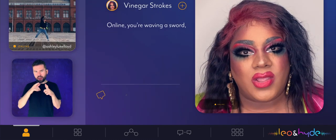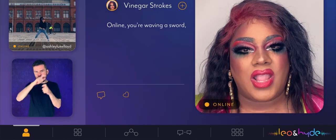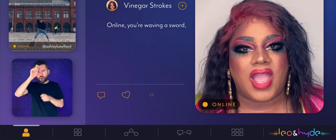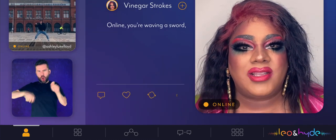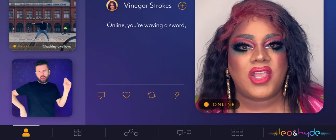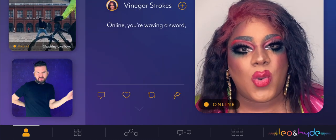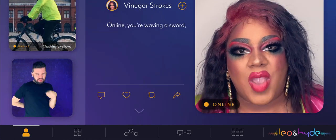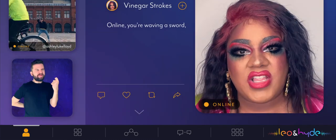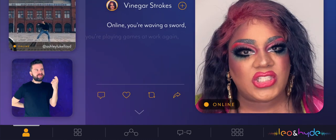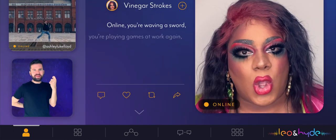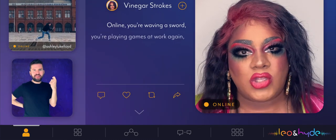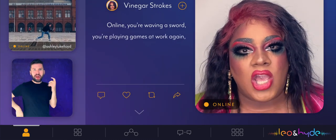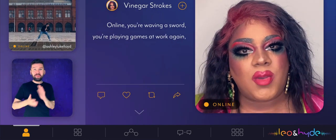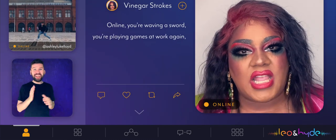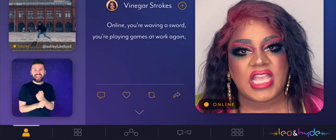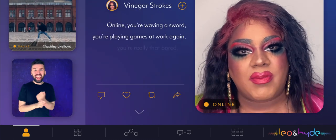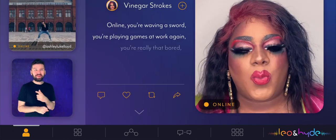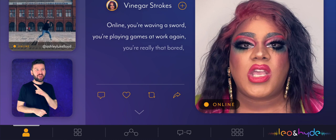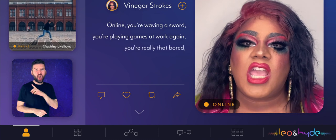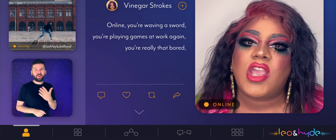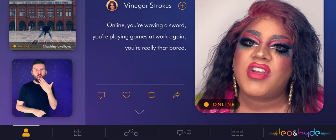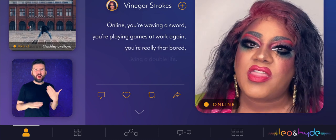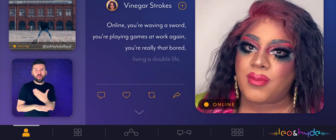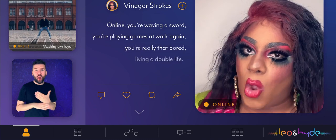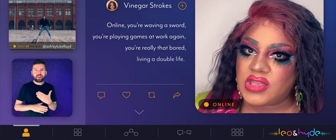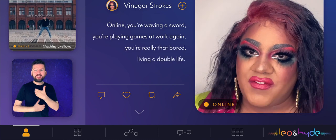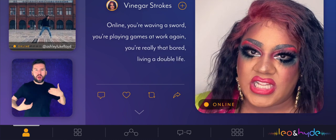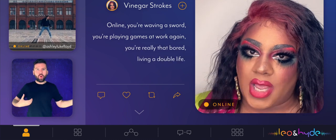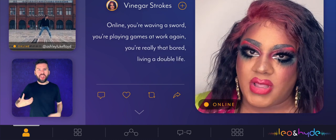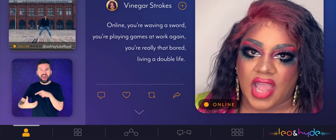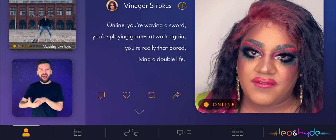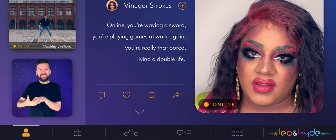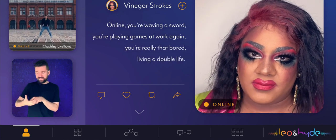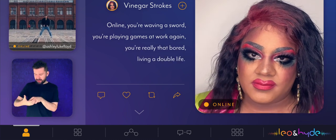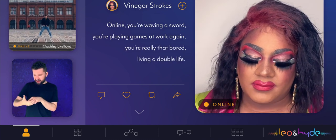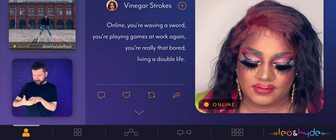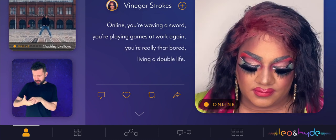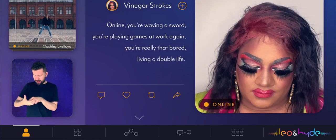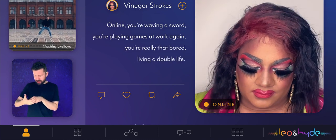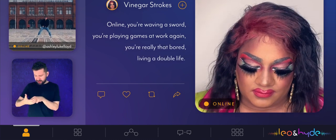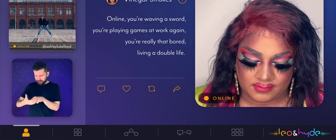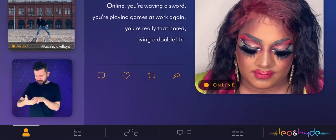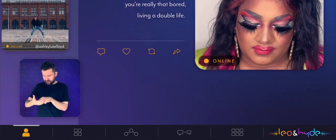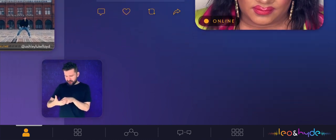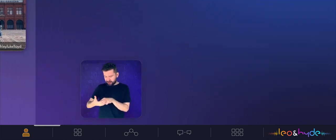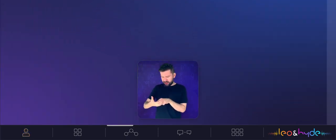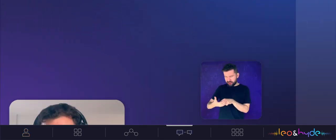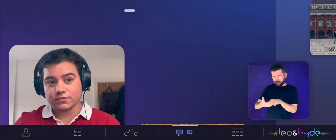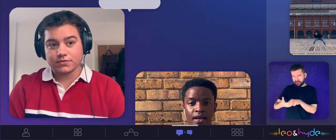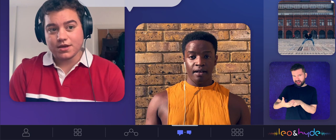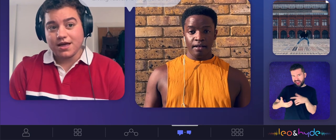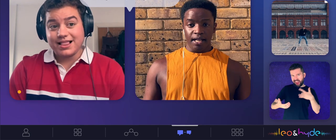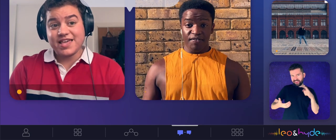phone. Online, you're waving a sword. You're playing games at work again, you read that board. Living a double life. Look up, calm